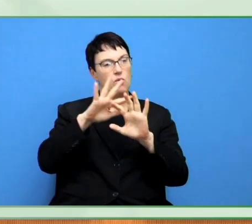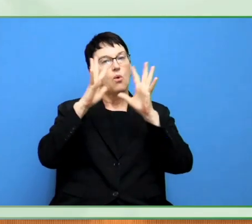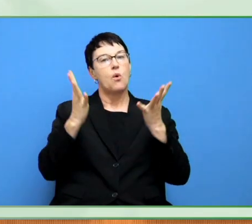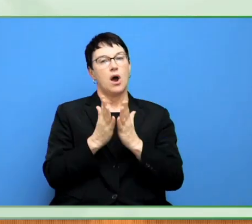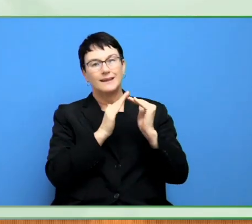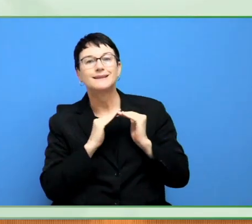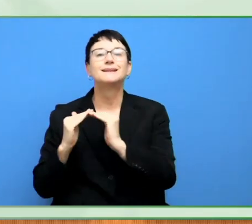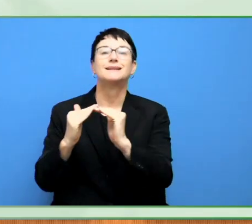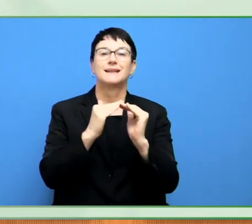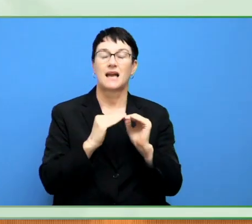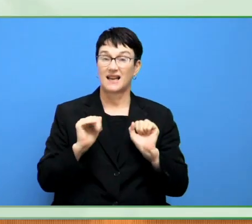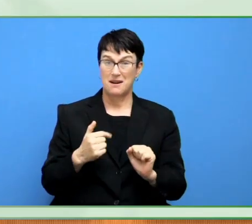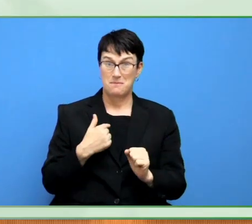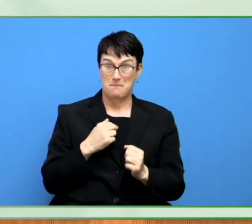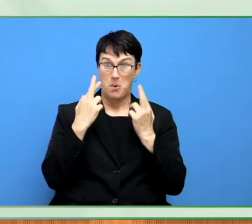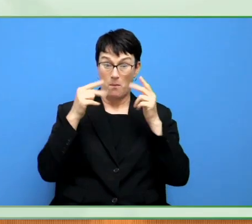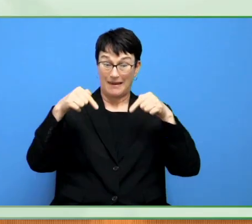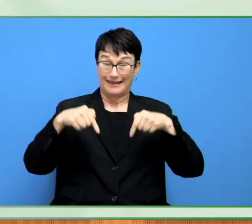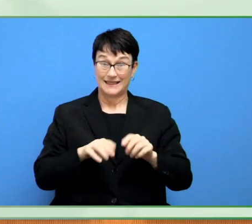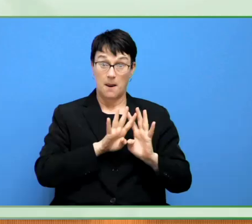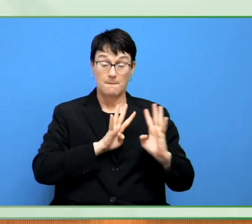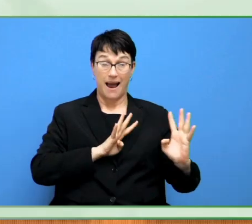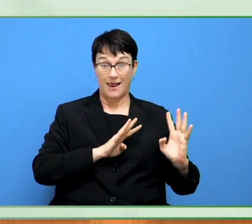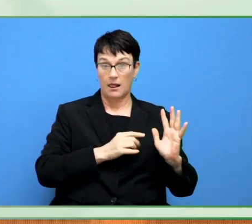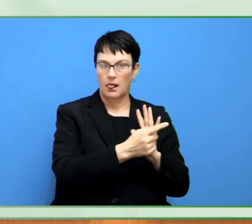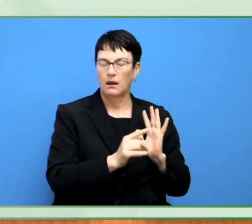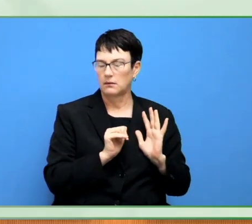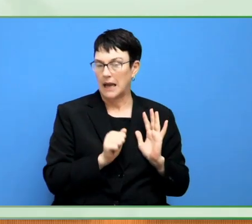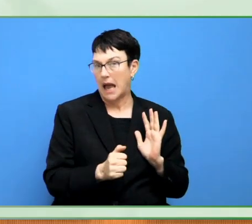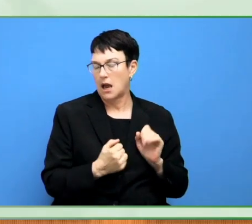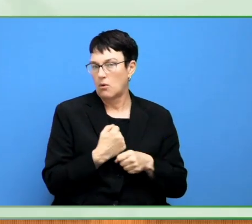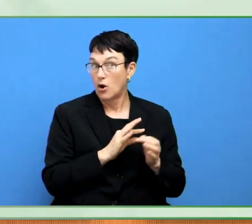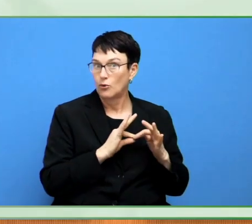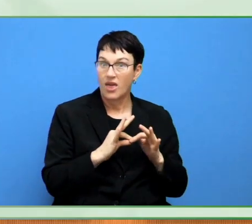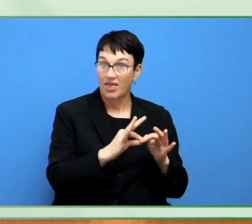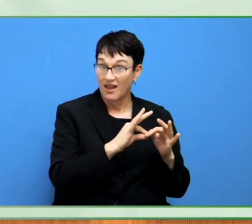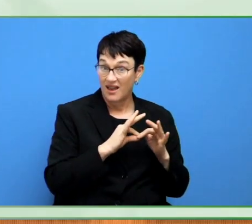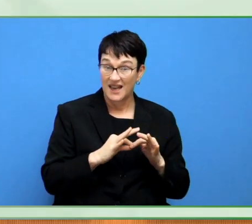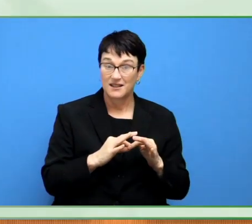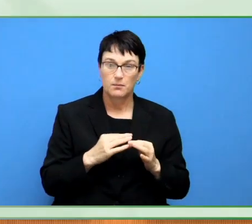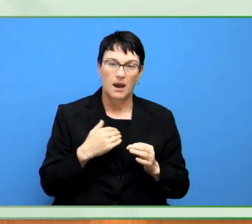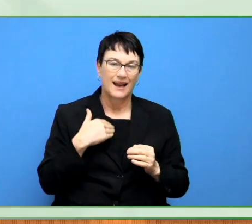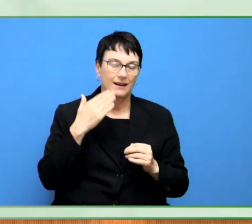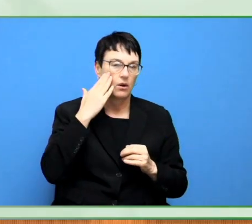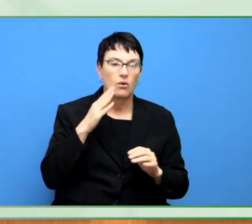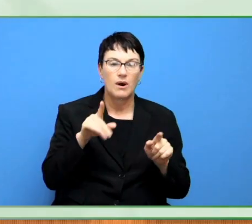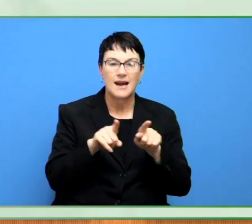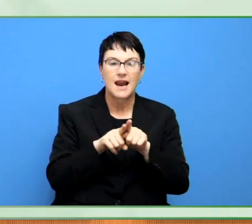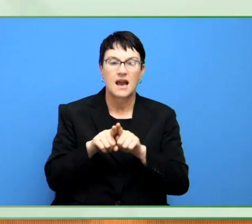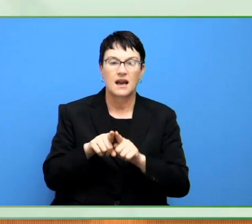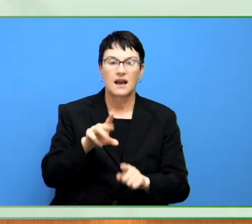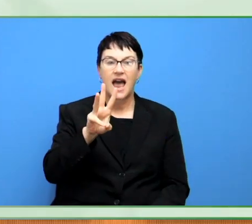because this is more on the device side, but Werner and other people will be talking more on the website.